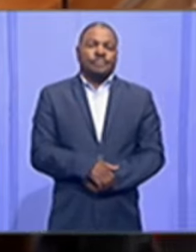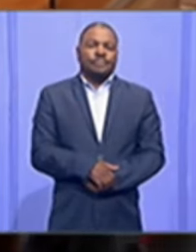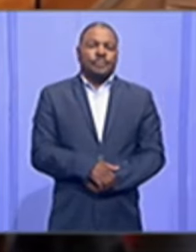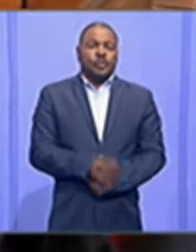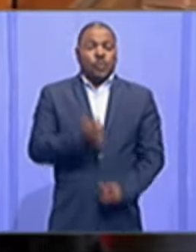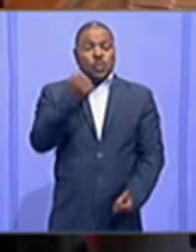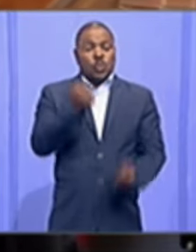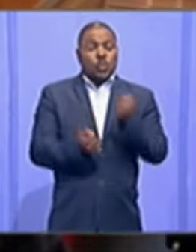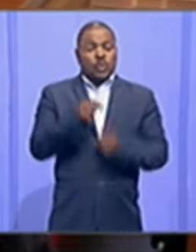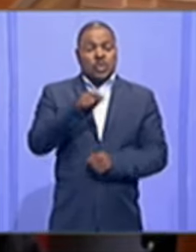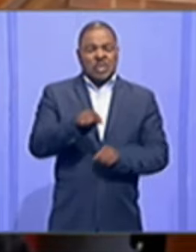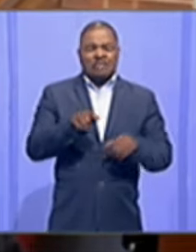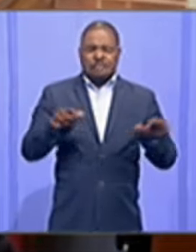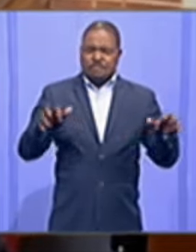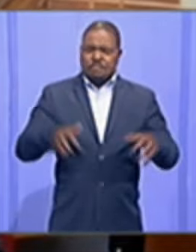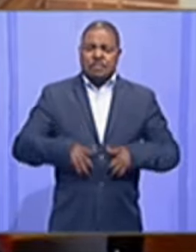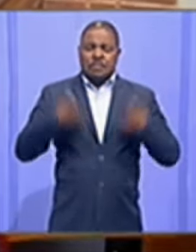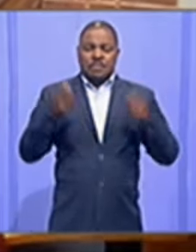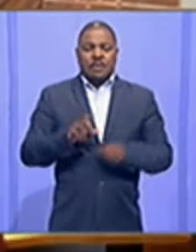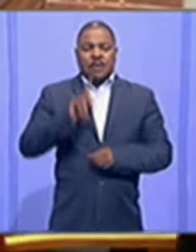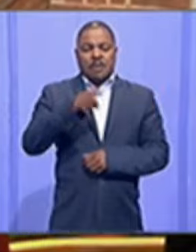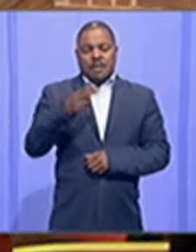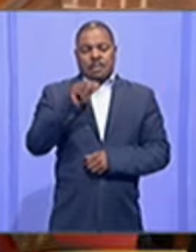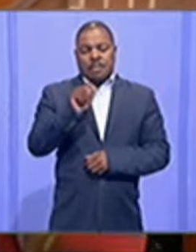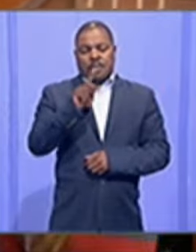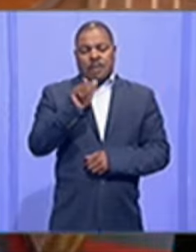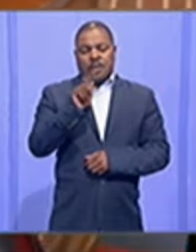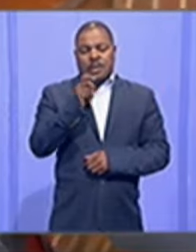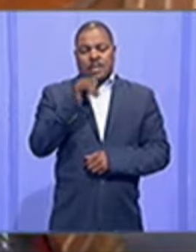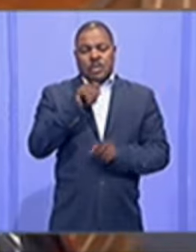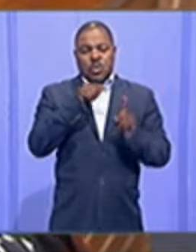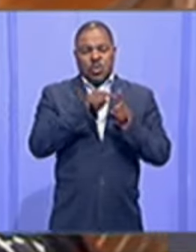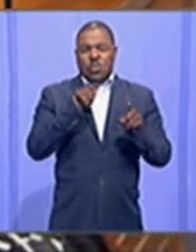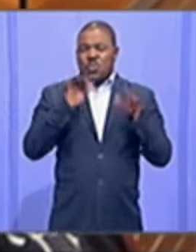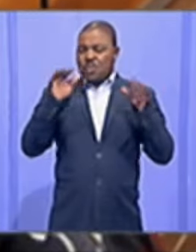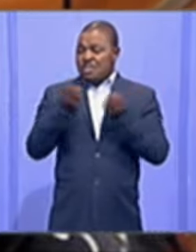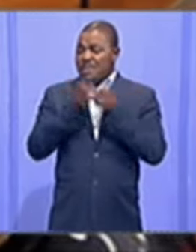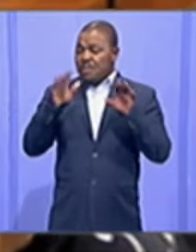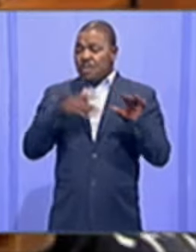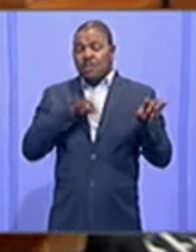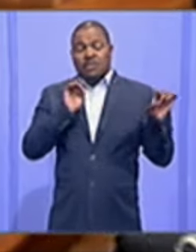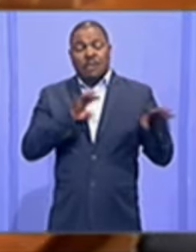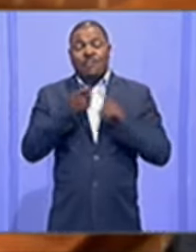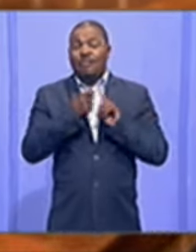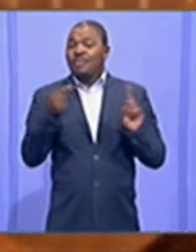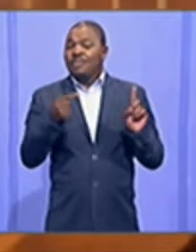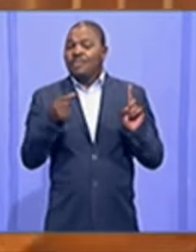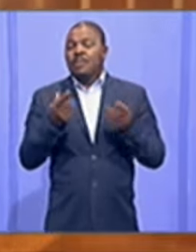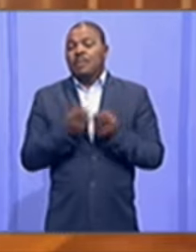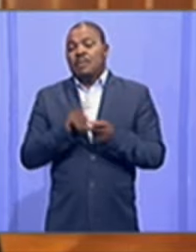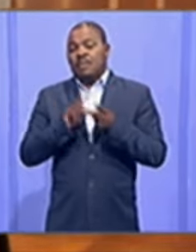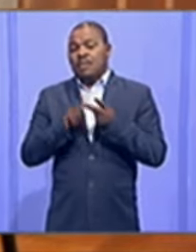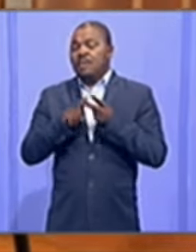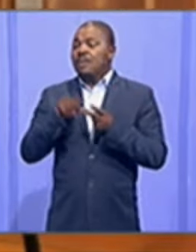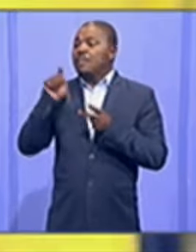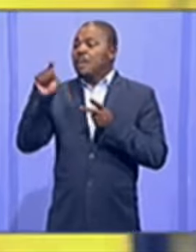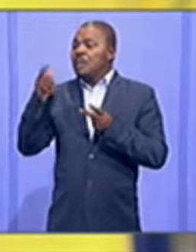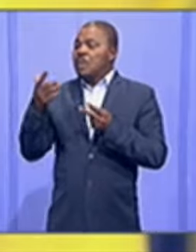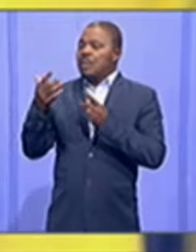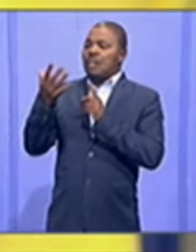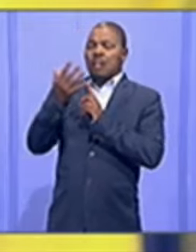Khorotseko e be e galefile phakathi yo a bego a fetogile tlhoba boroko o tlogetse batswa setlhabelo ba gagwe le malapa a bona